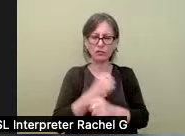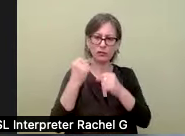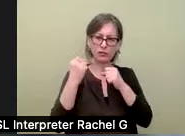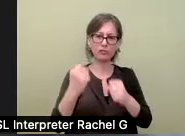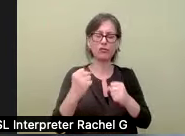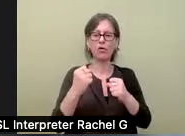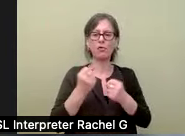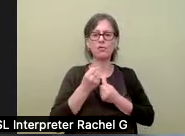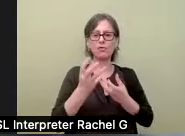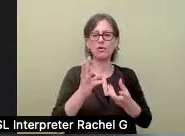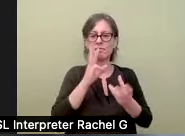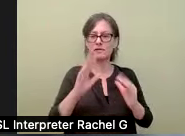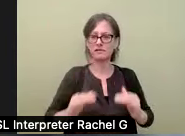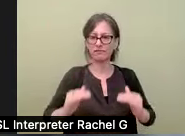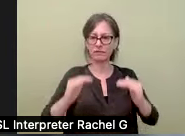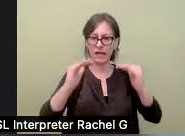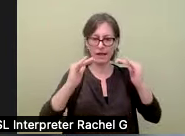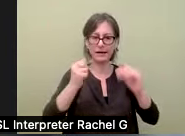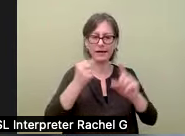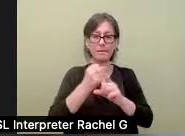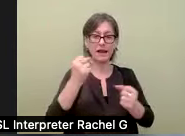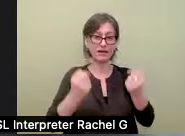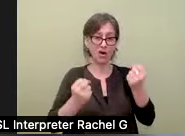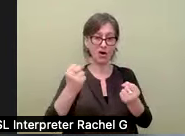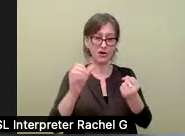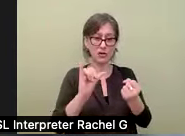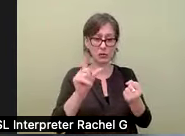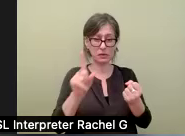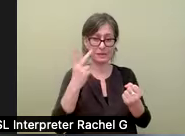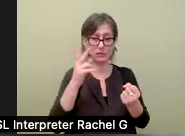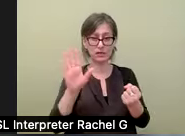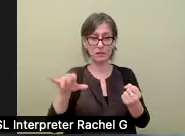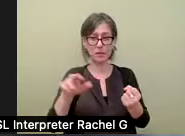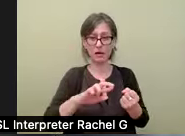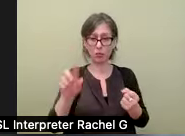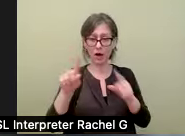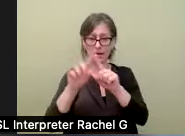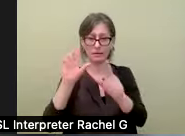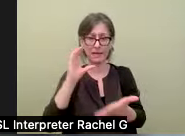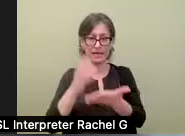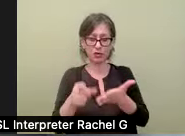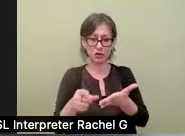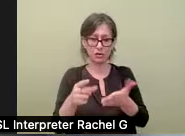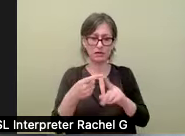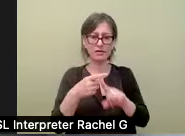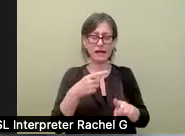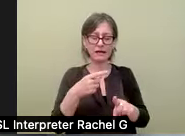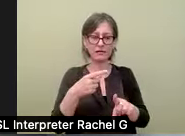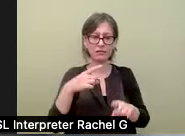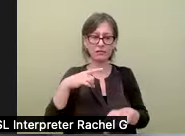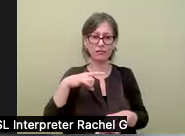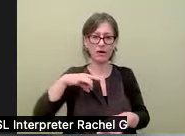it floods on shore and impacts vehicles. And you can also see in the lower right, from the Chile earthquake. It was